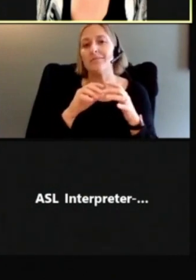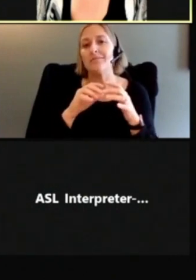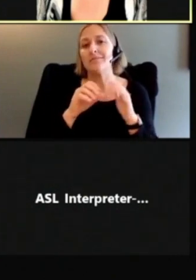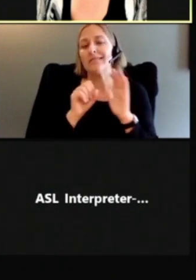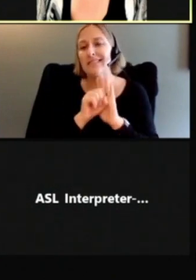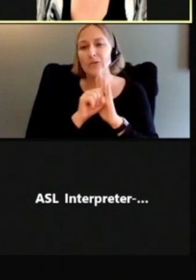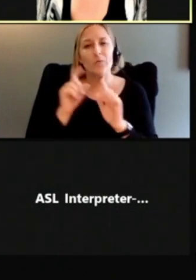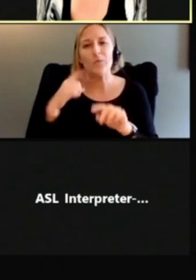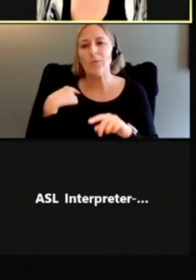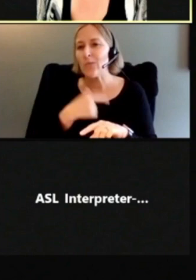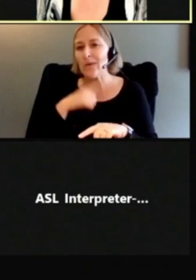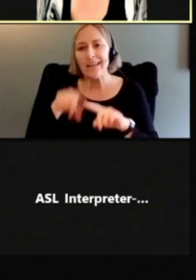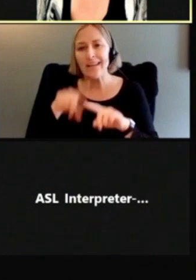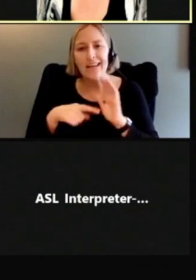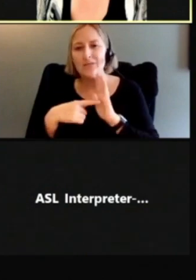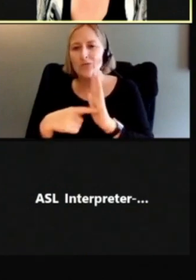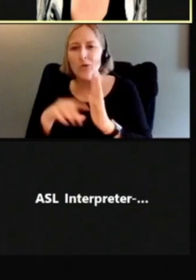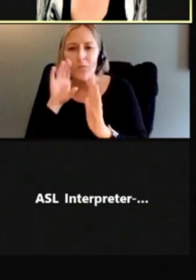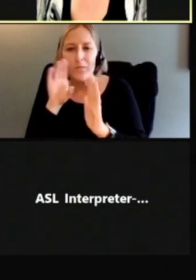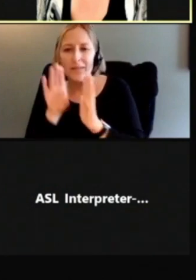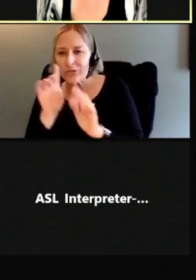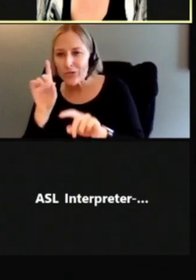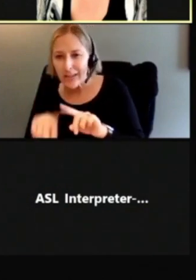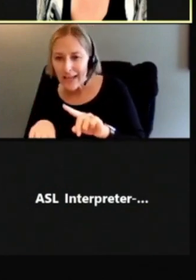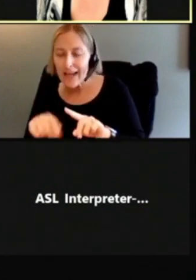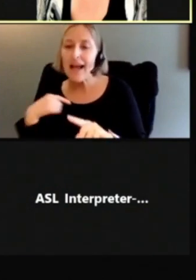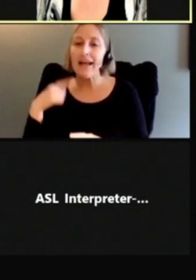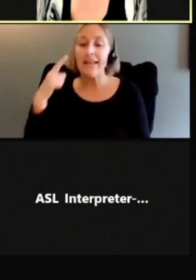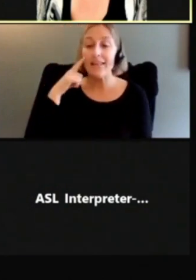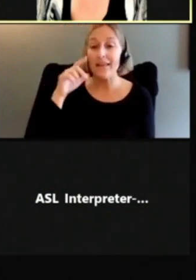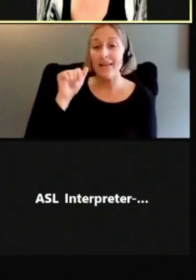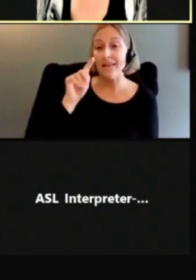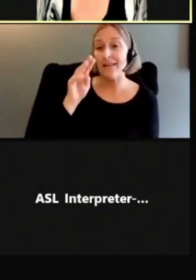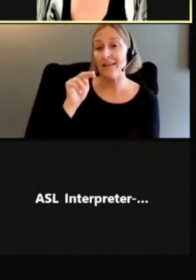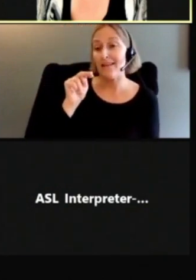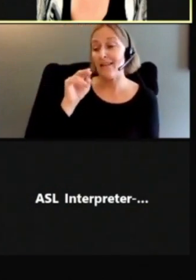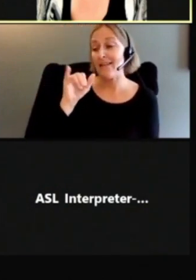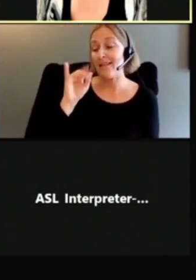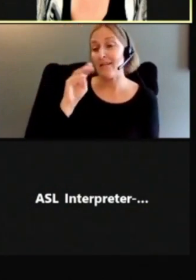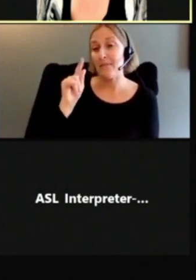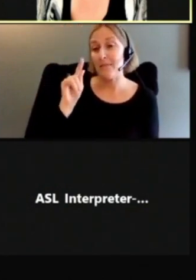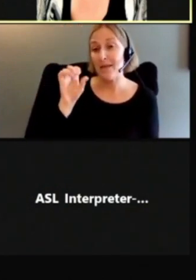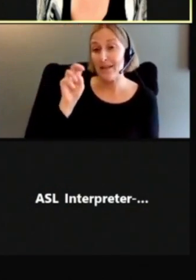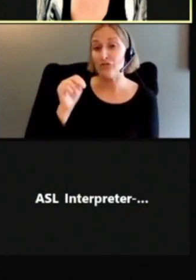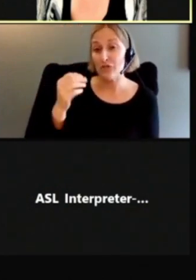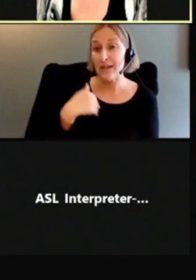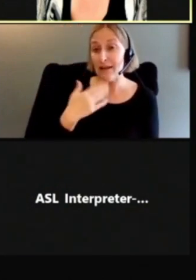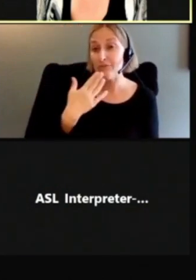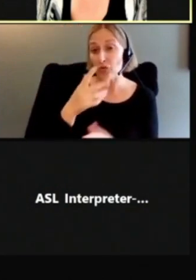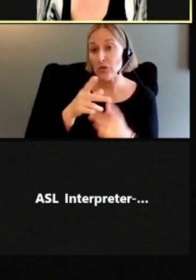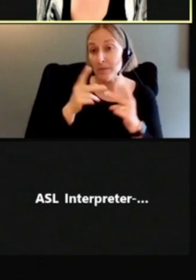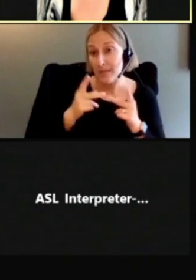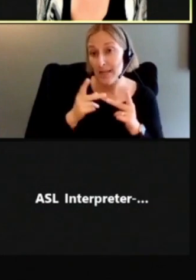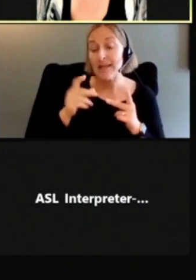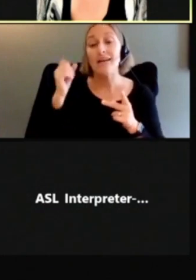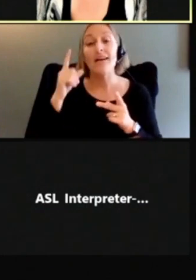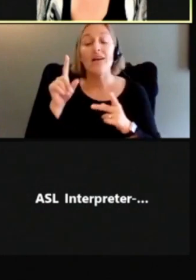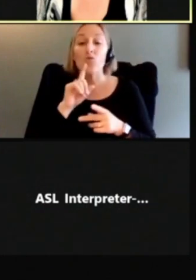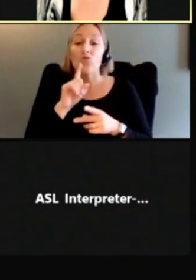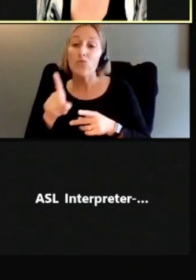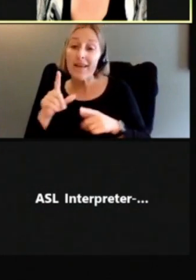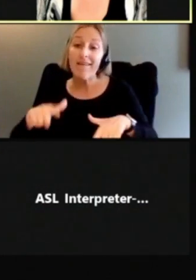in a photo. So I think animation certainly has its place, but real pictures and real